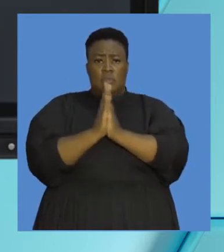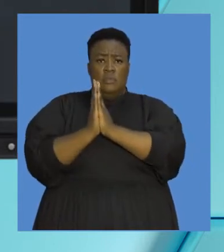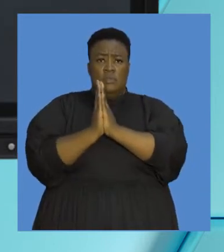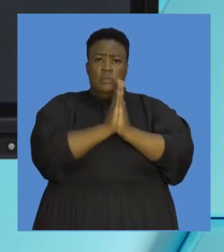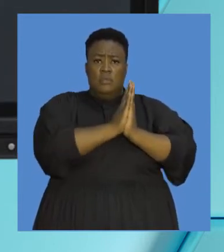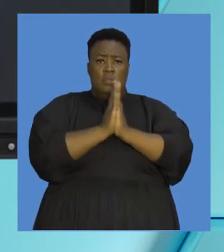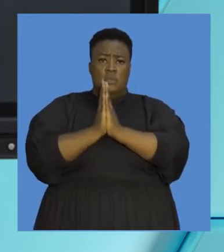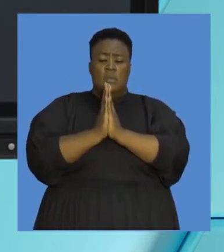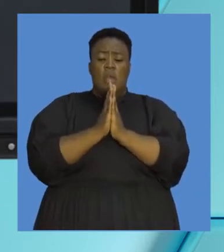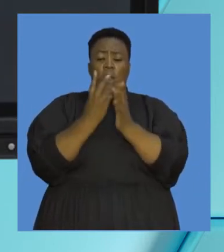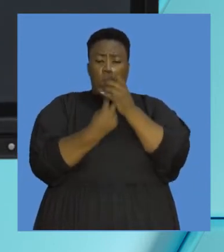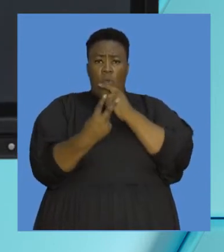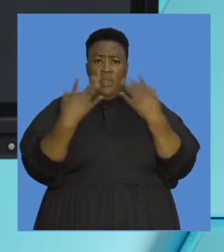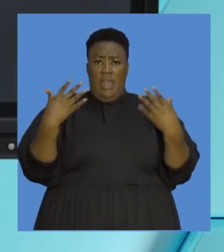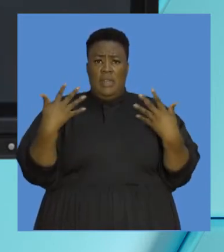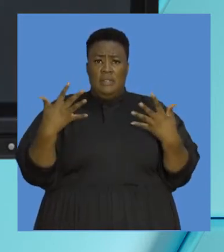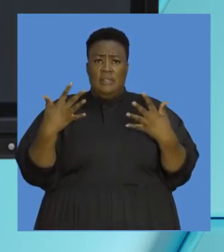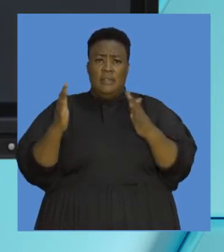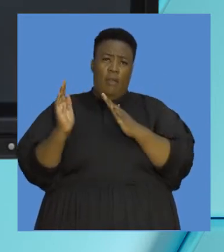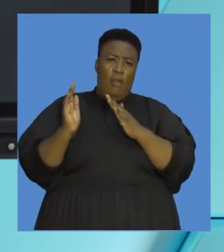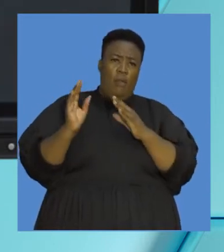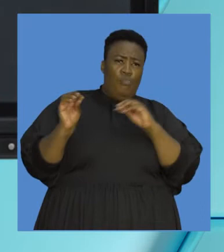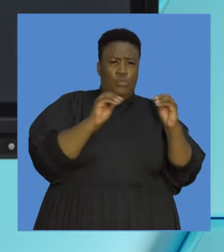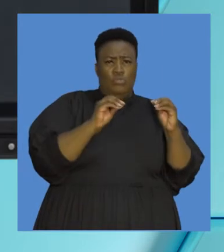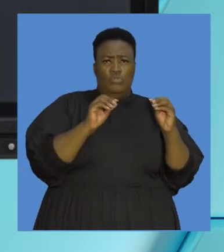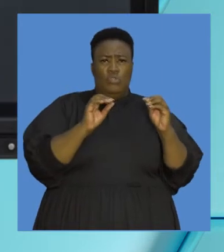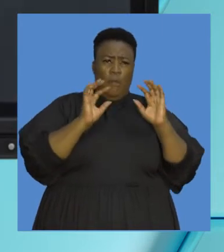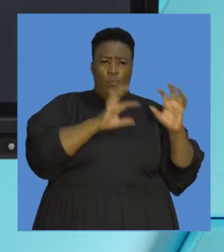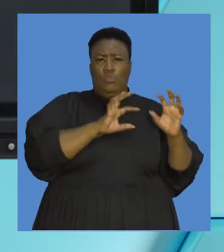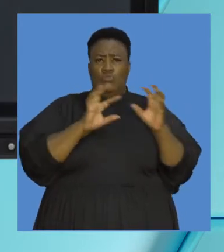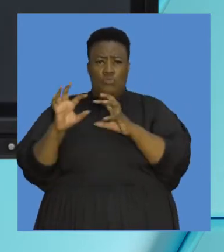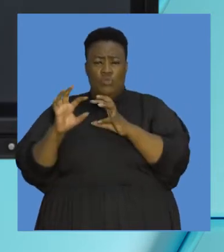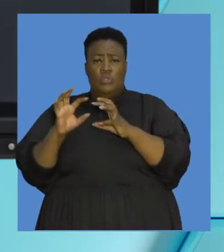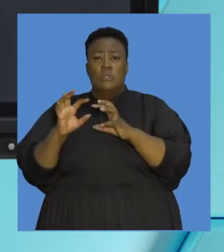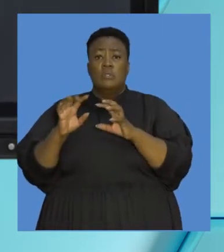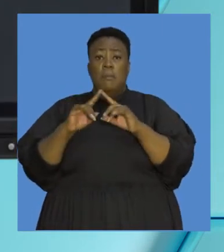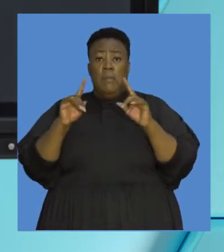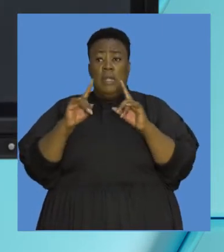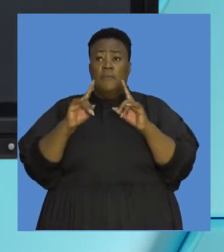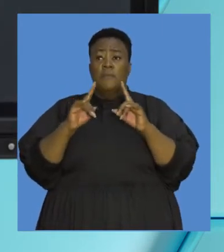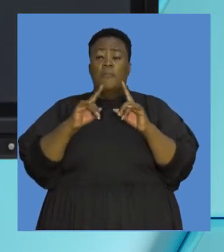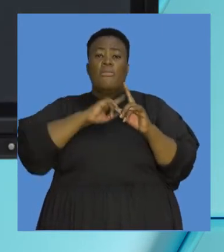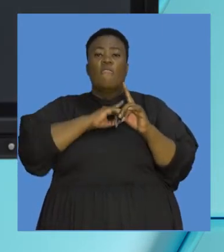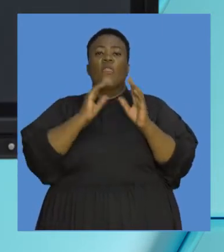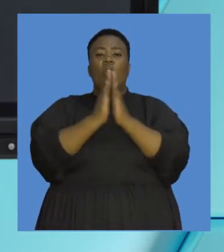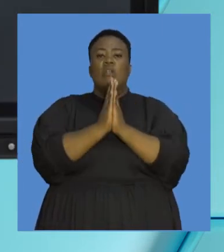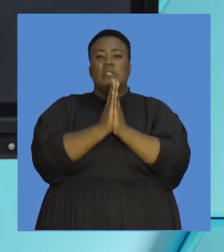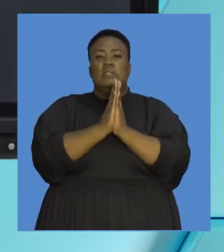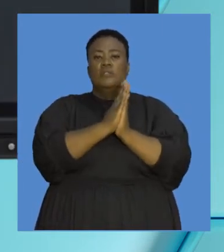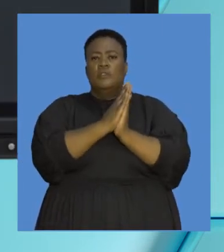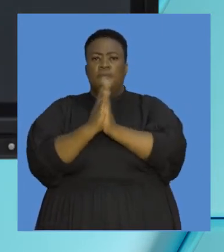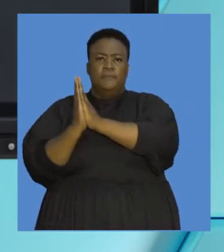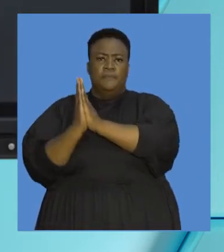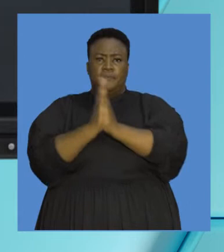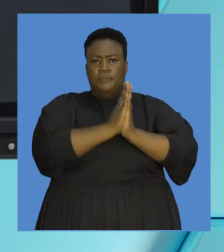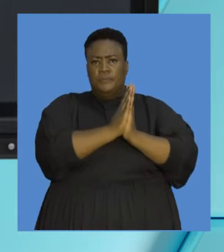hand, both hands are actually pushing on each other. Even if I don't think this hand's doing anything, it really is,